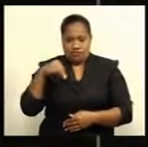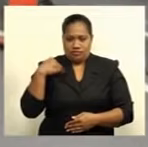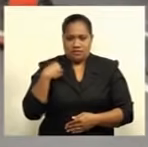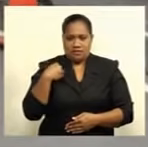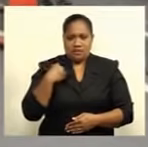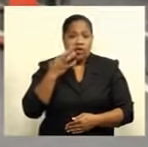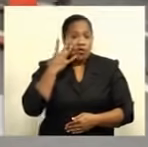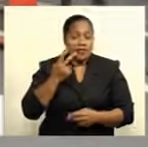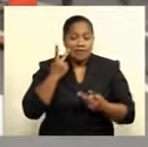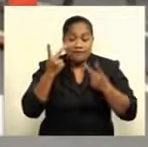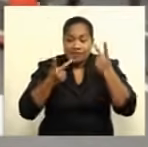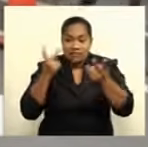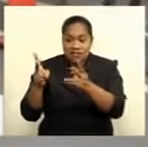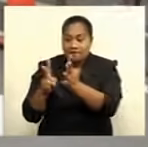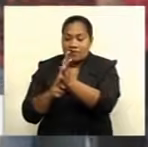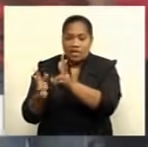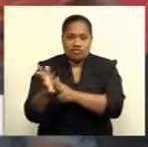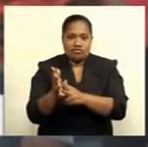villages.